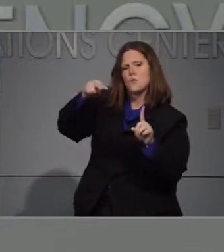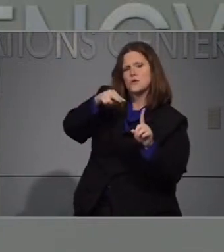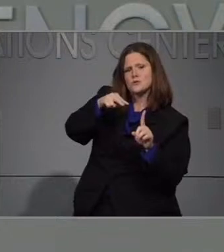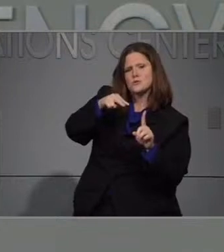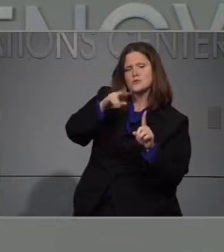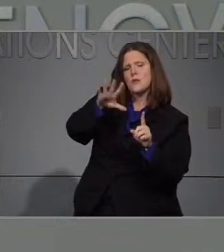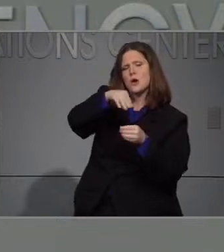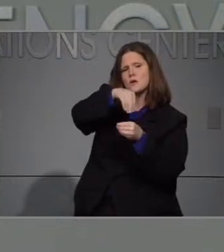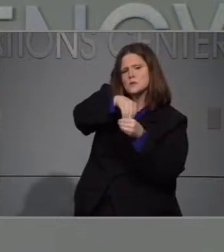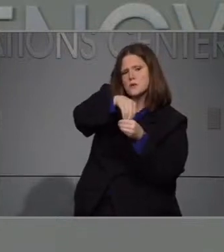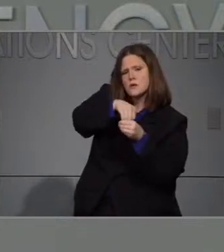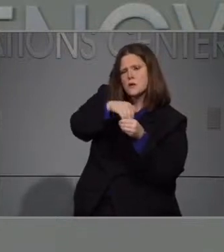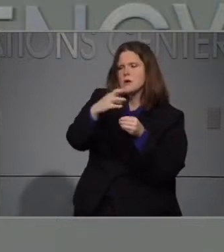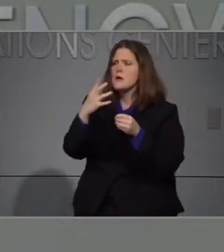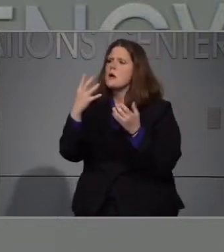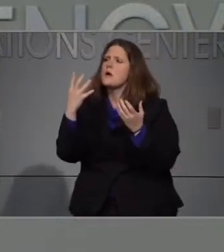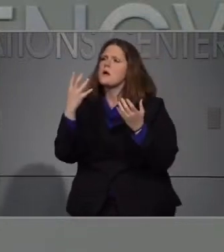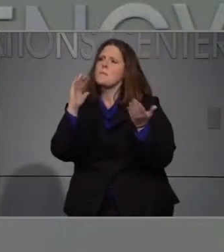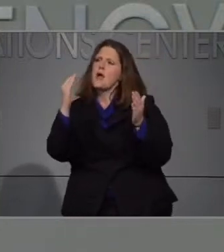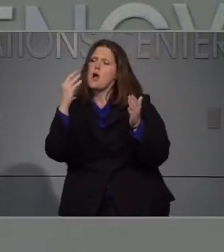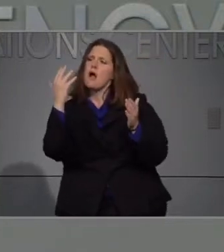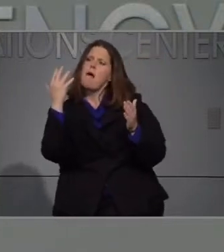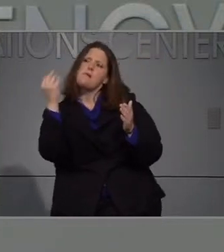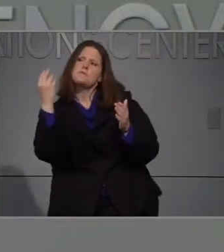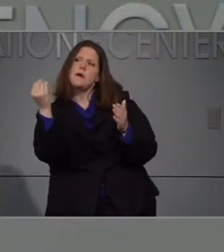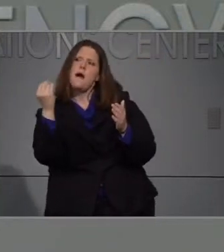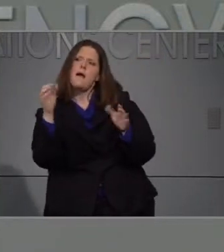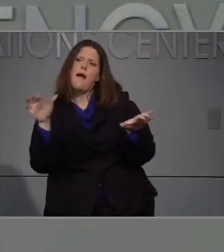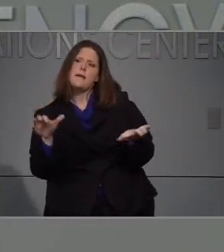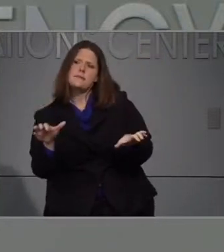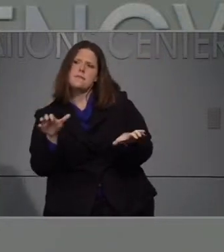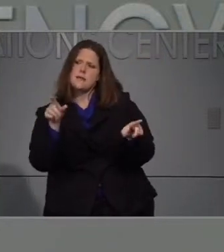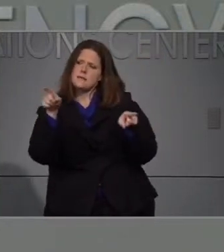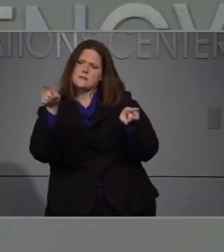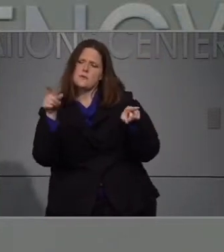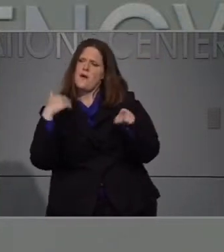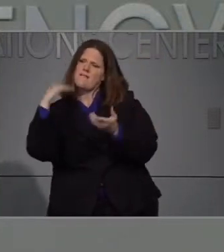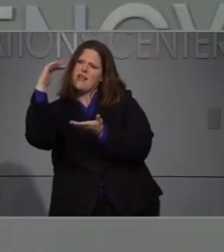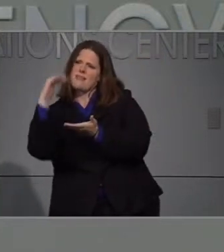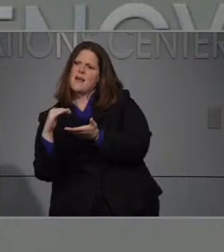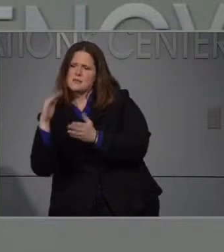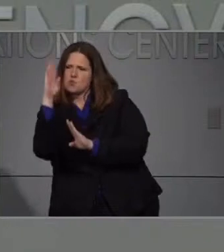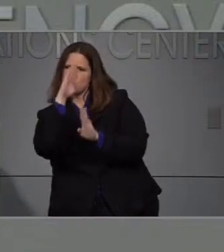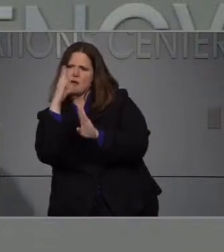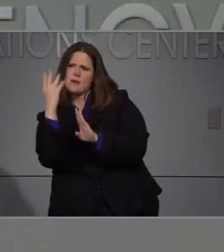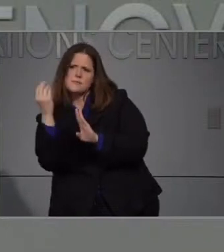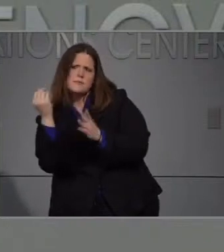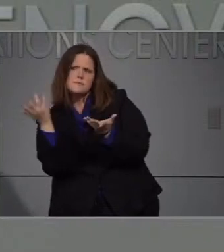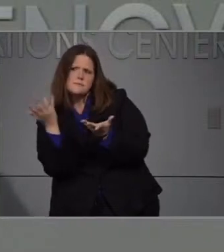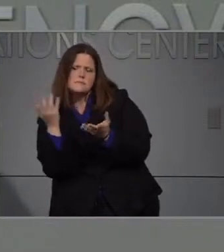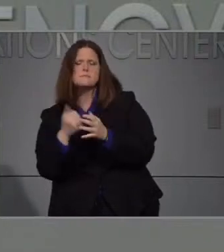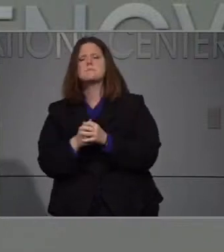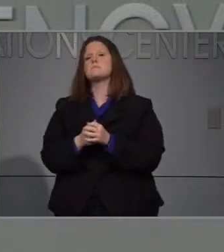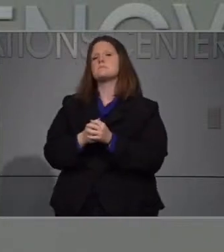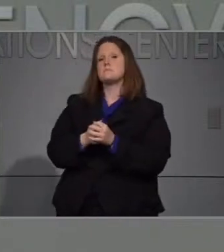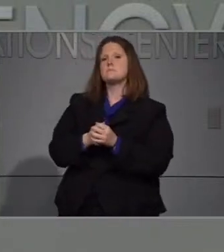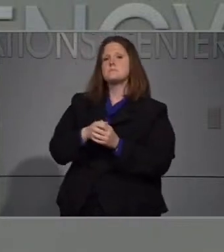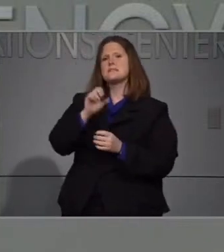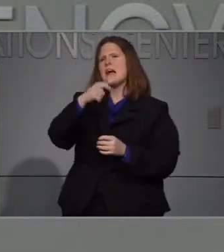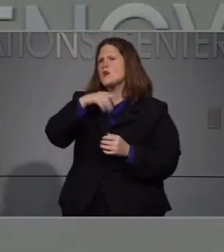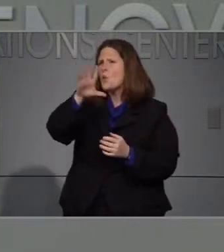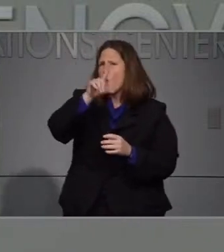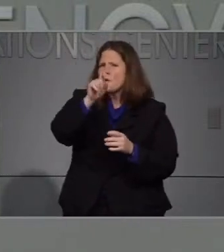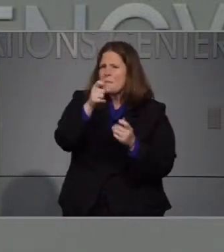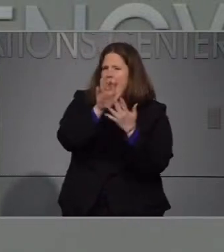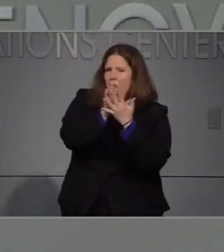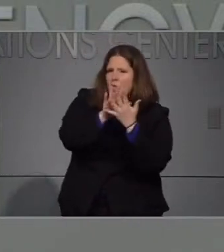activities to see if you're seeing any kind of concerns or outbreaks there? Thanks, Richard. So I think that was, are we